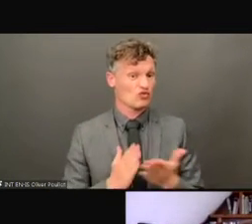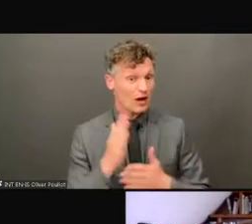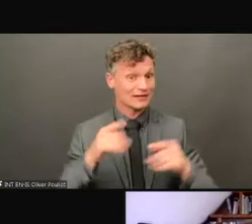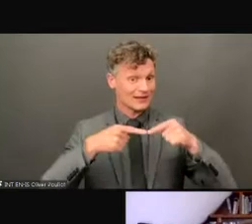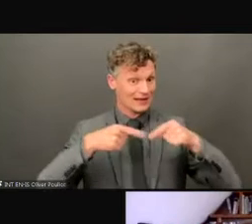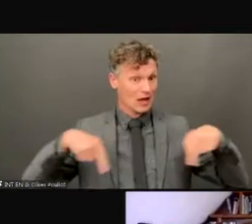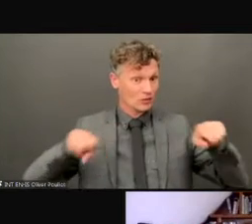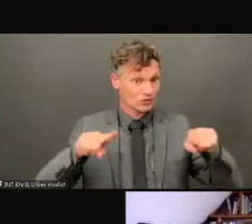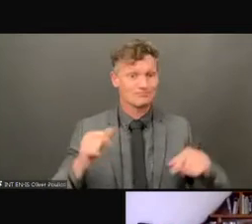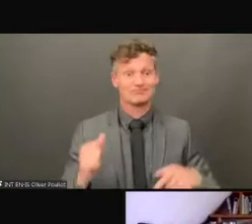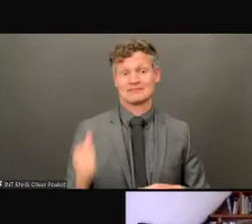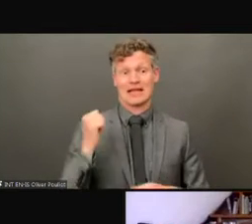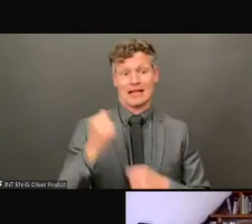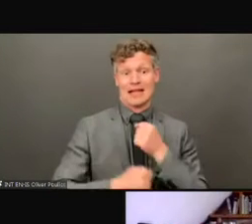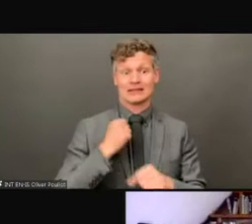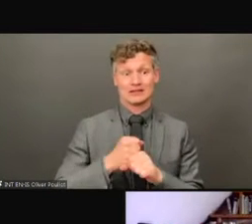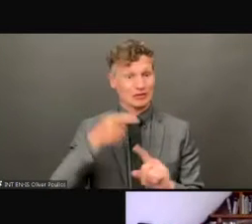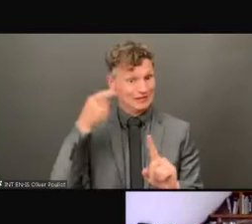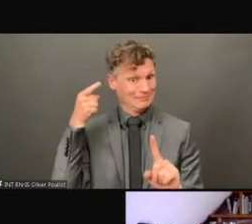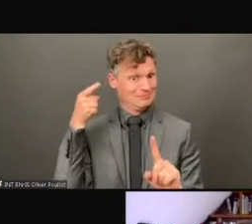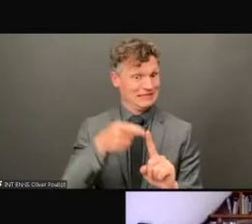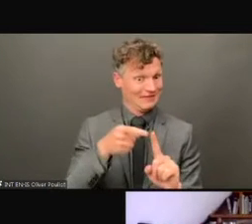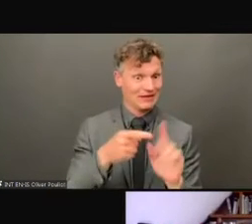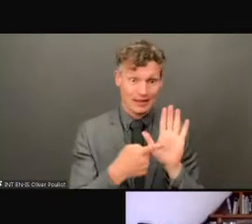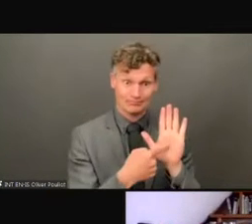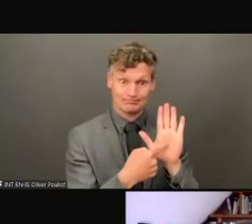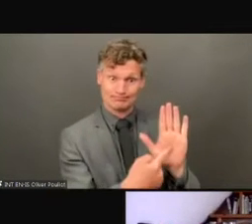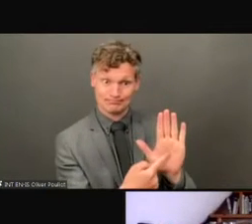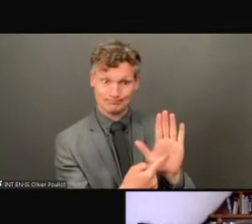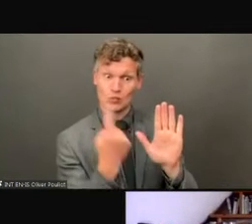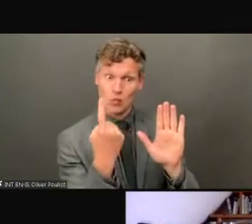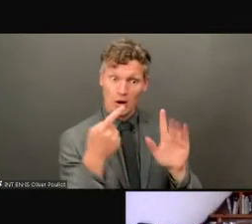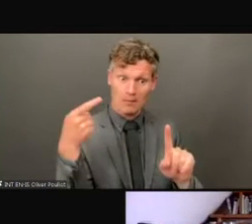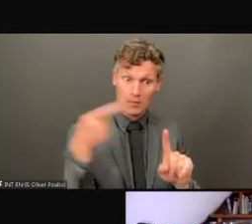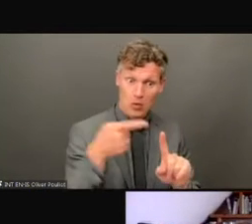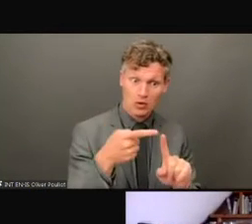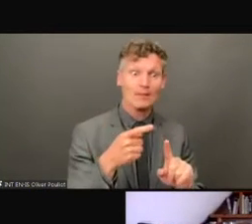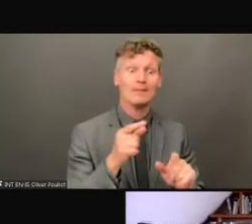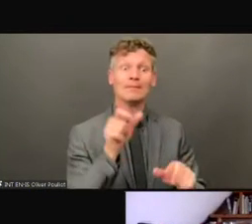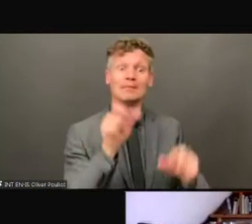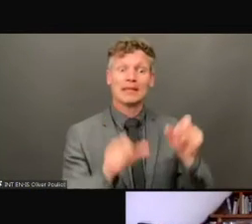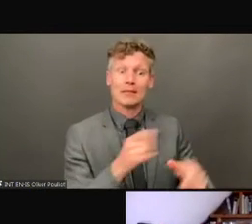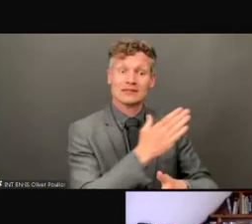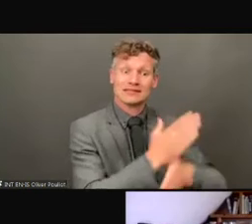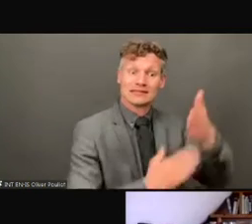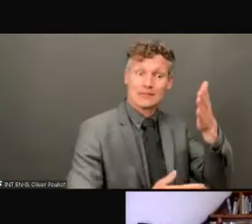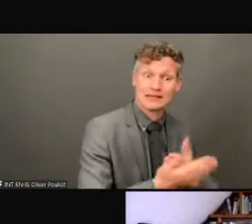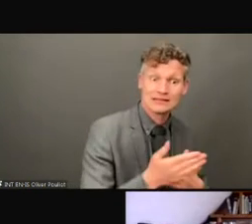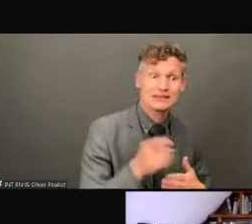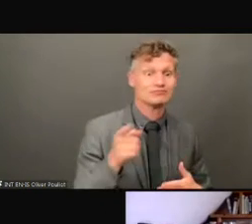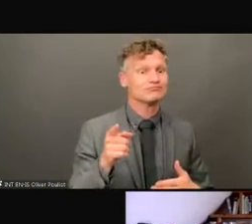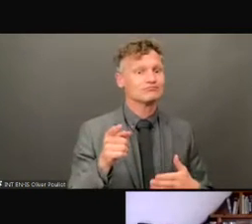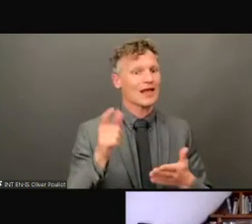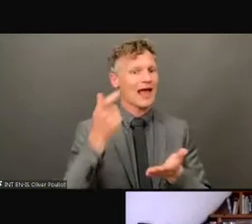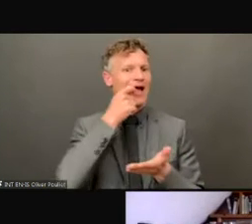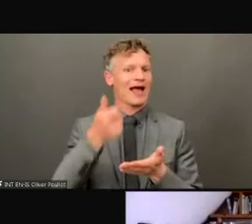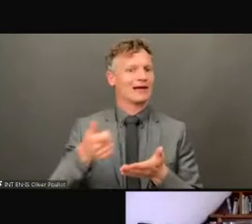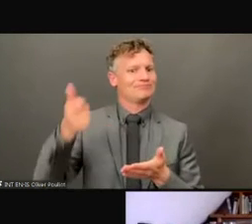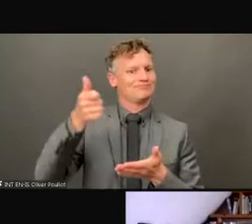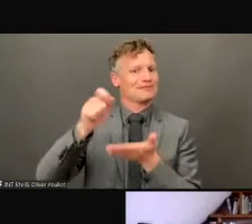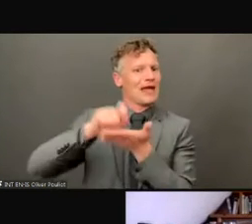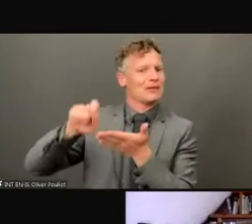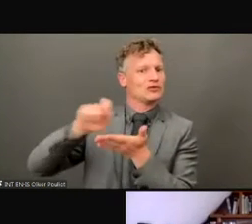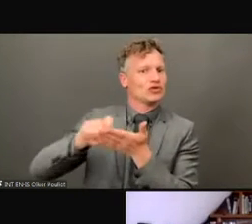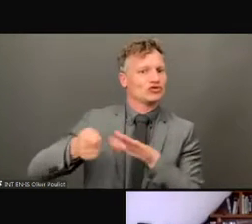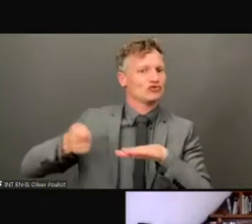the situation of persons with disabilities in the administration of justice, and among others, and I quote, called upon states to